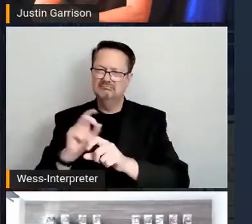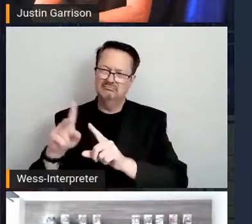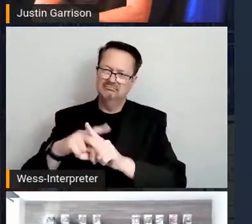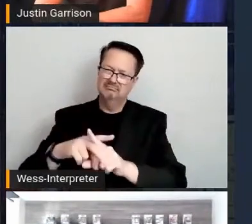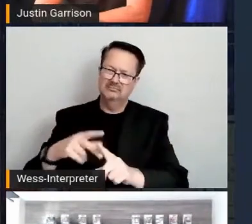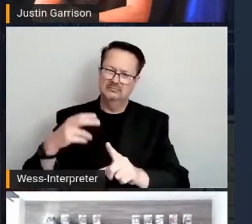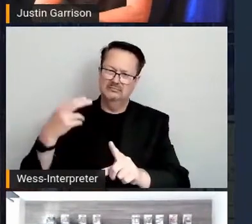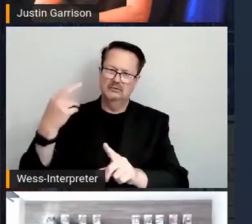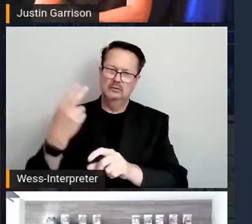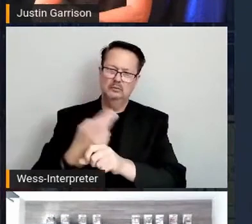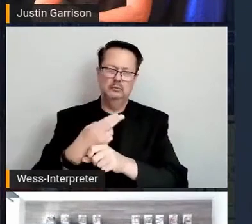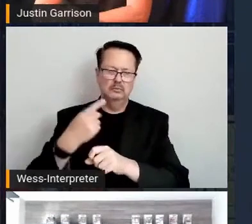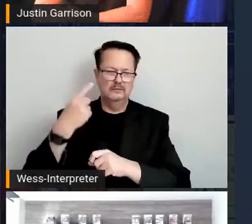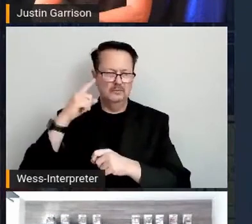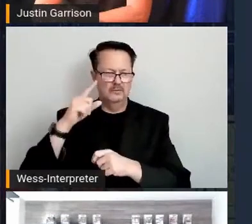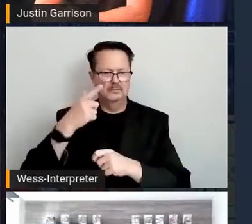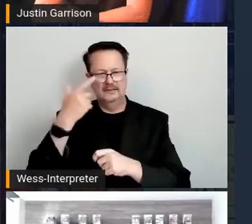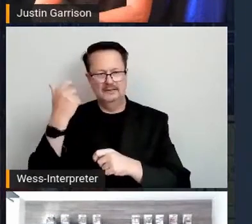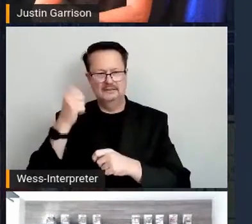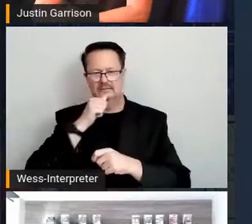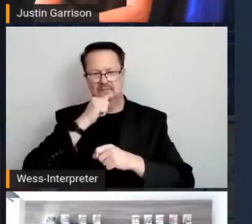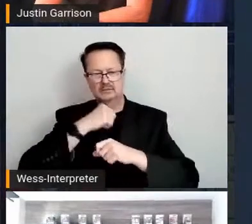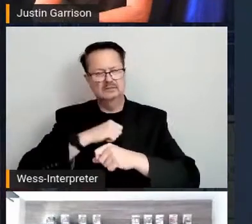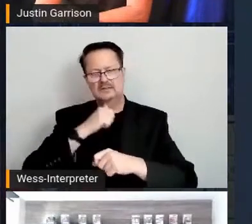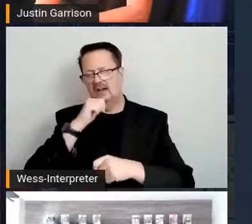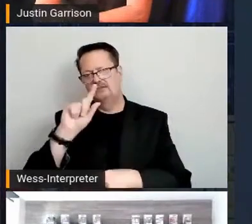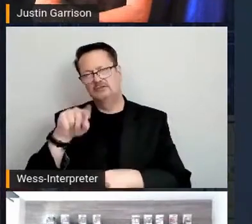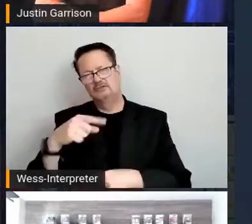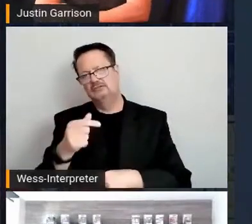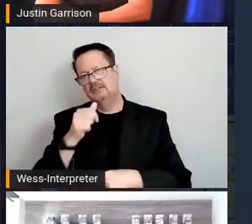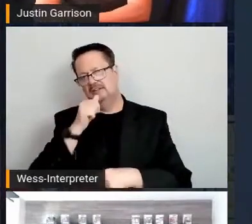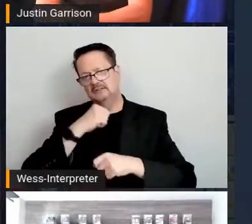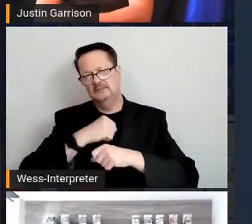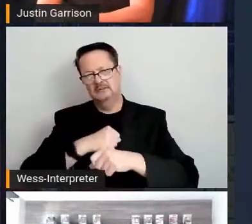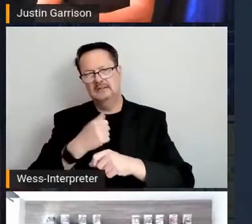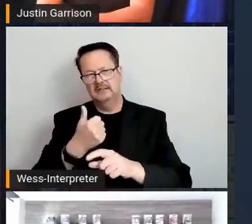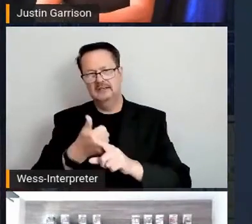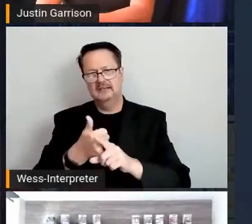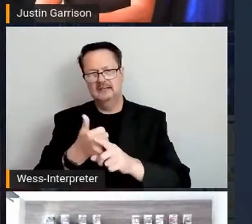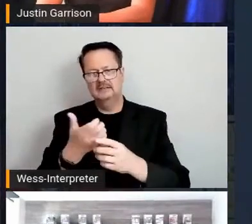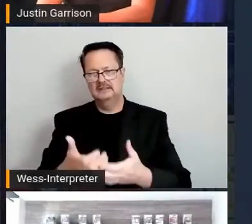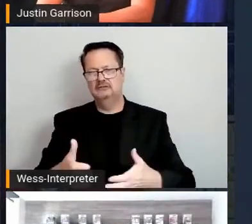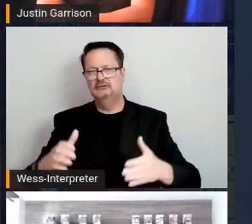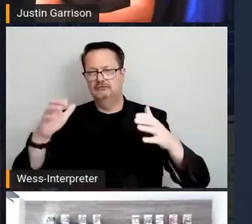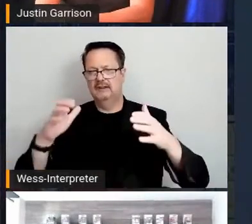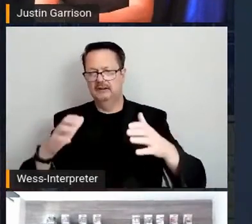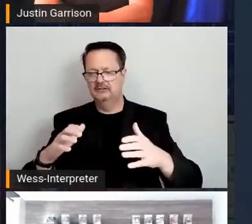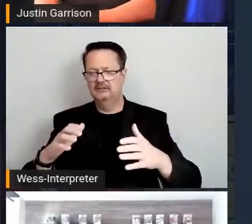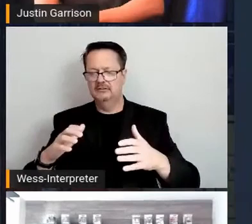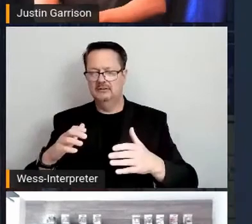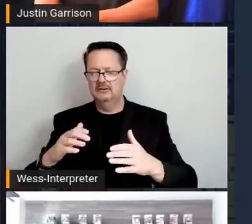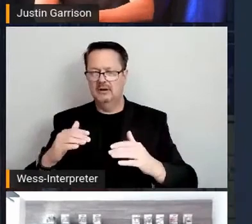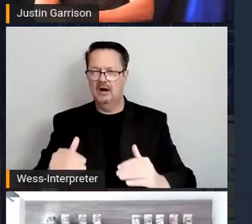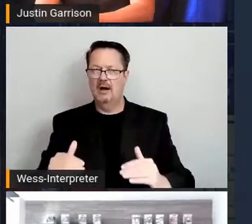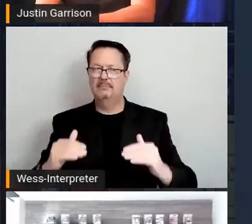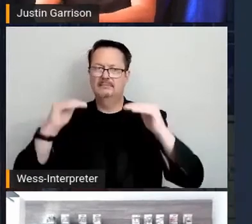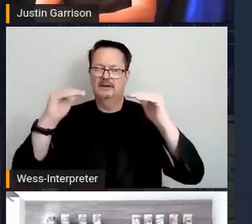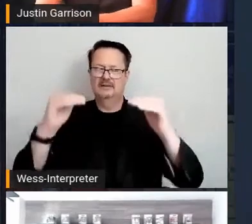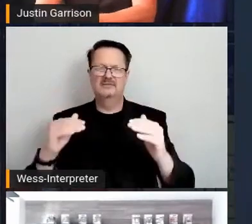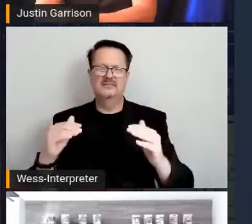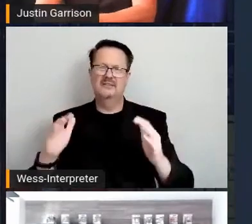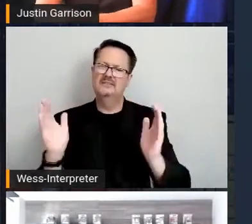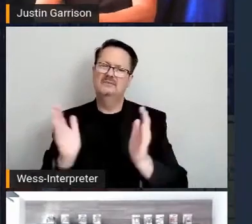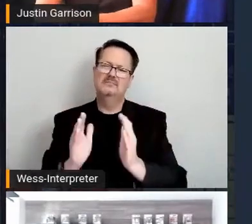the security, and it's not just security, it's effectively the container optimized OS. It has a very small footprint and it